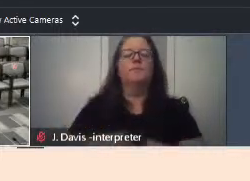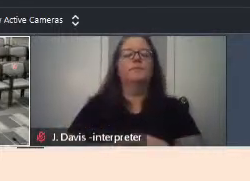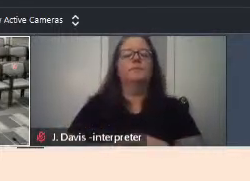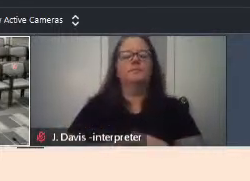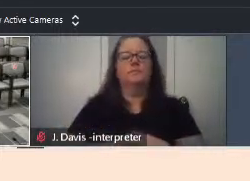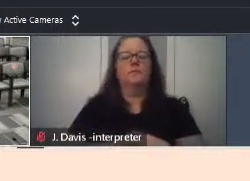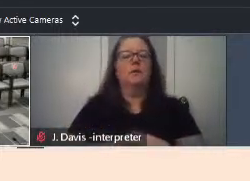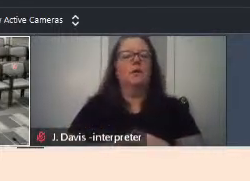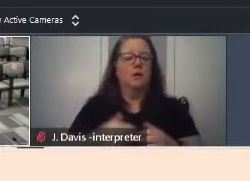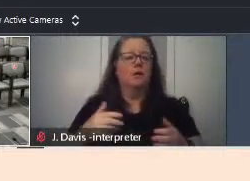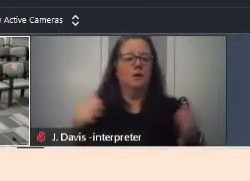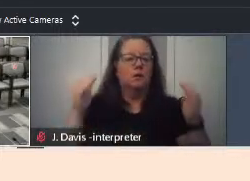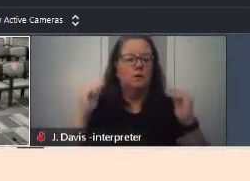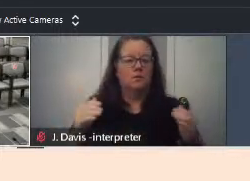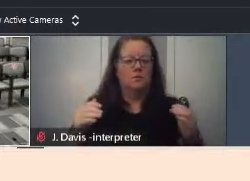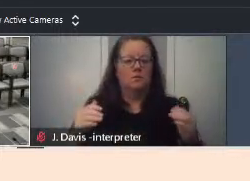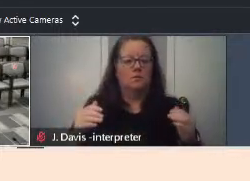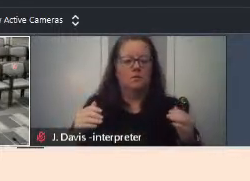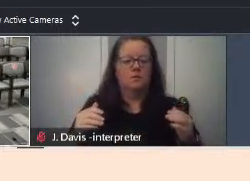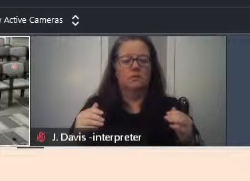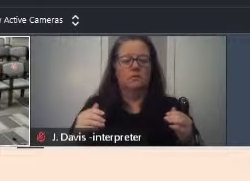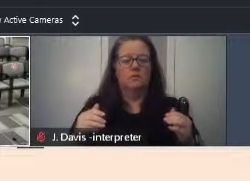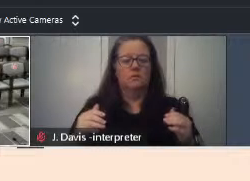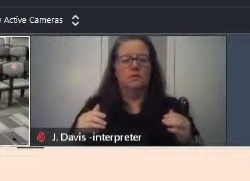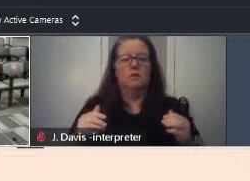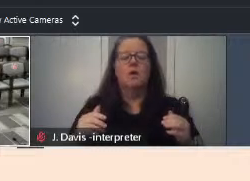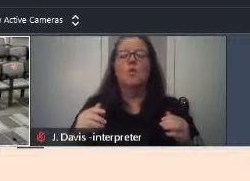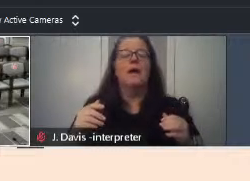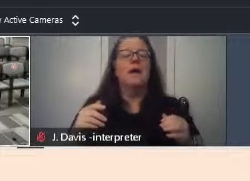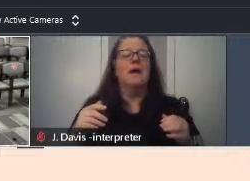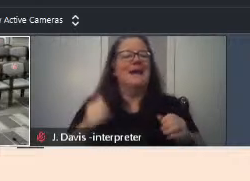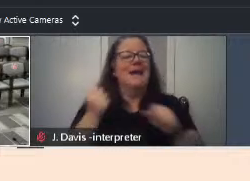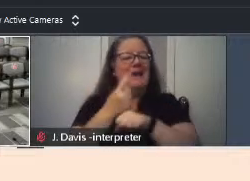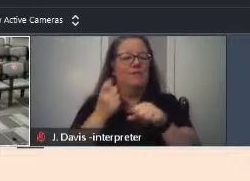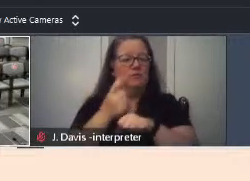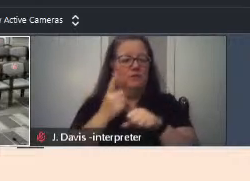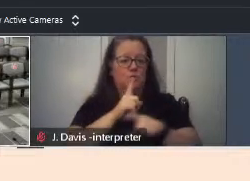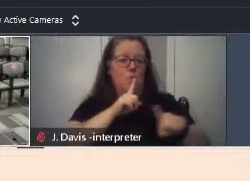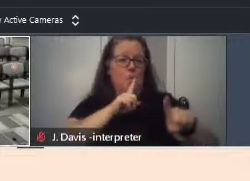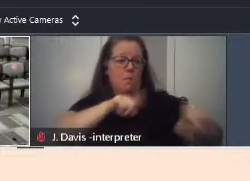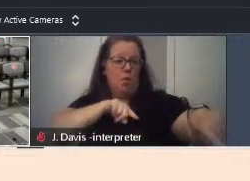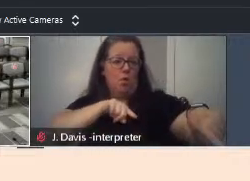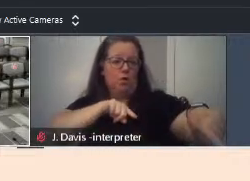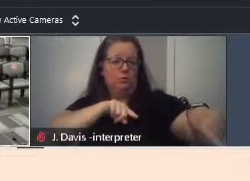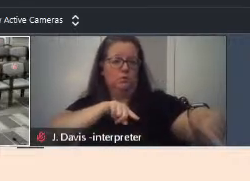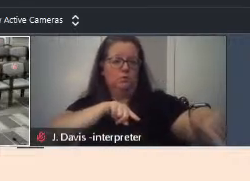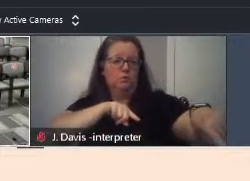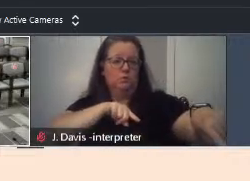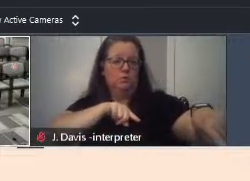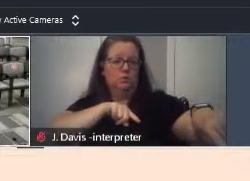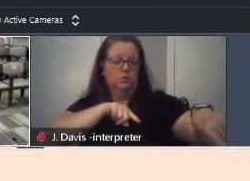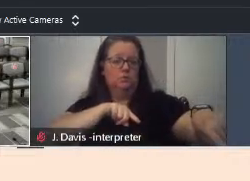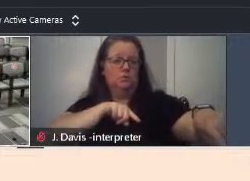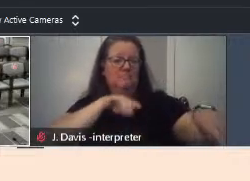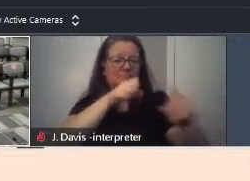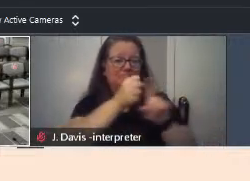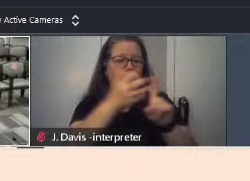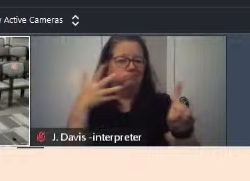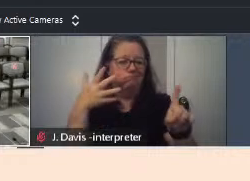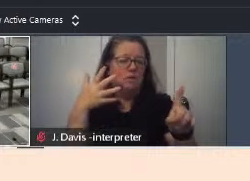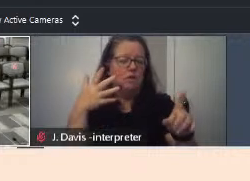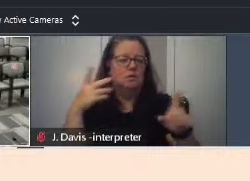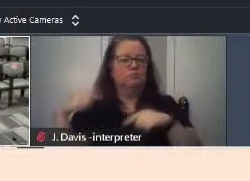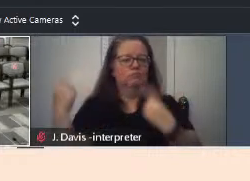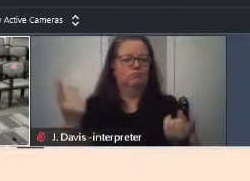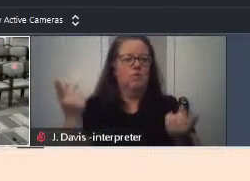It's also in our, that's right. We also do an annual report that's required that talks about what happened over the